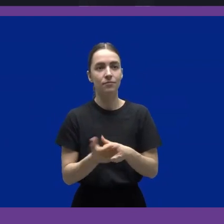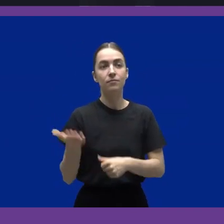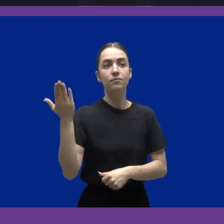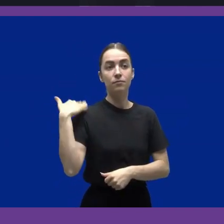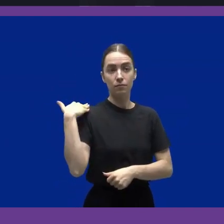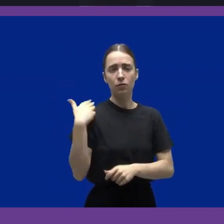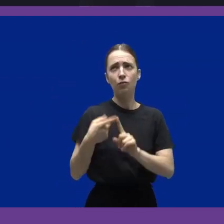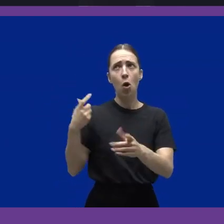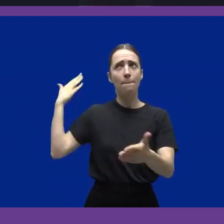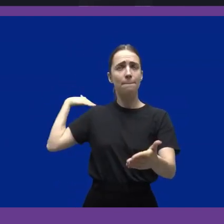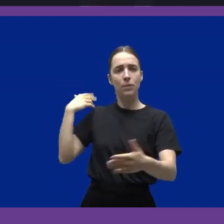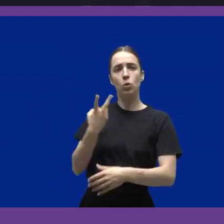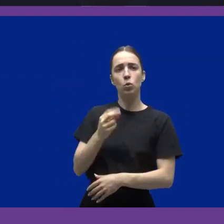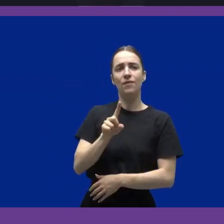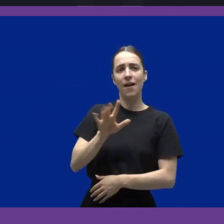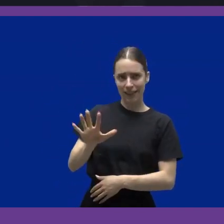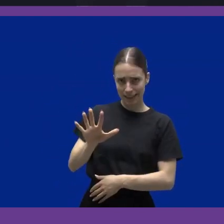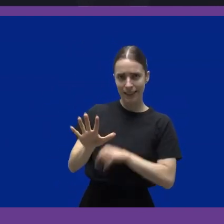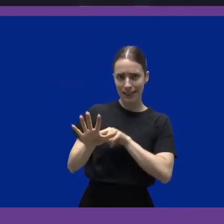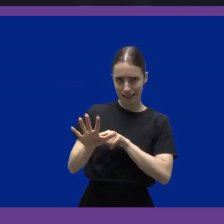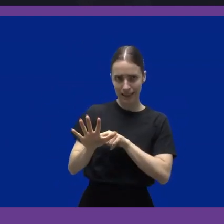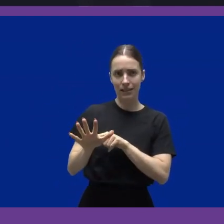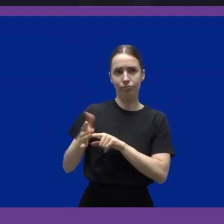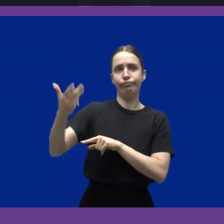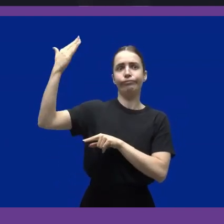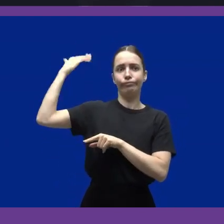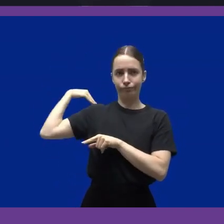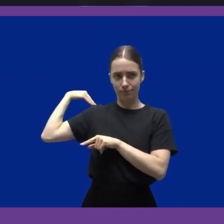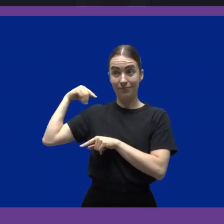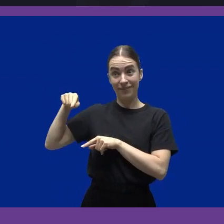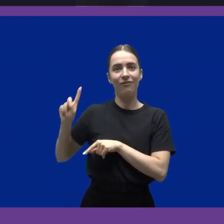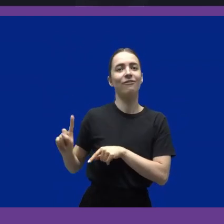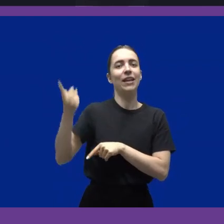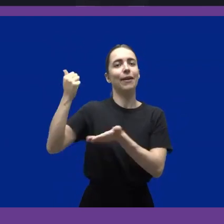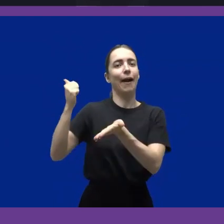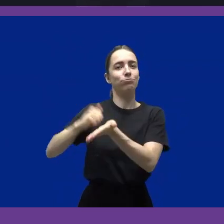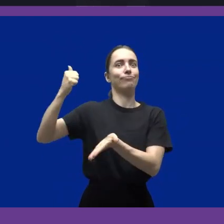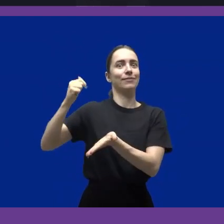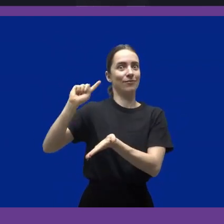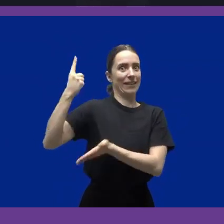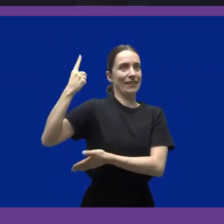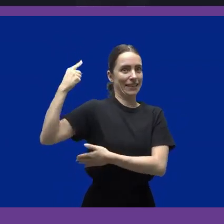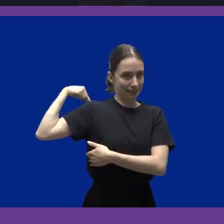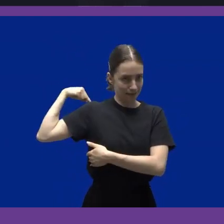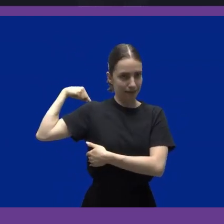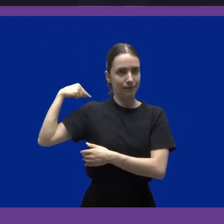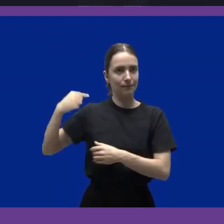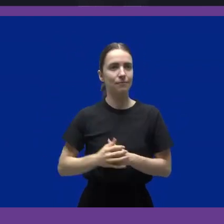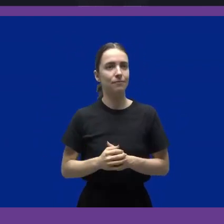and it has been validated by experts related to the procurement process, mostly public procurers, in a